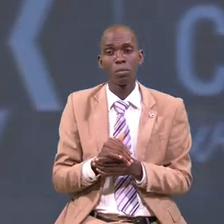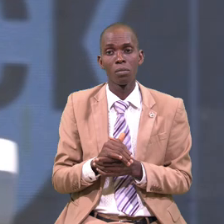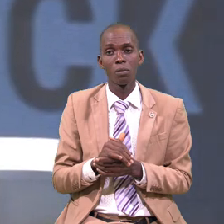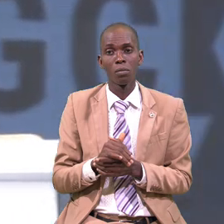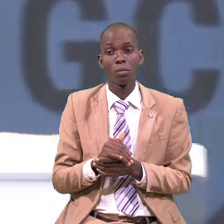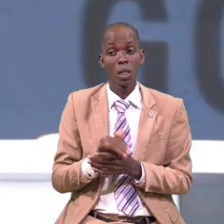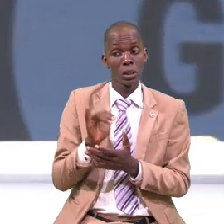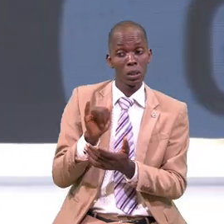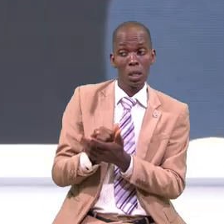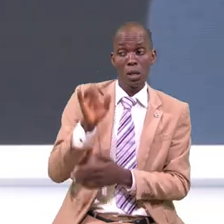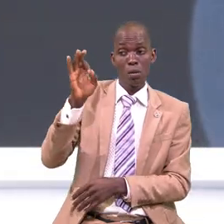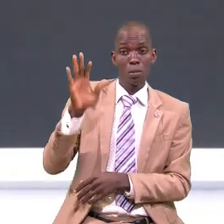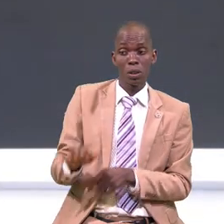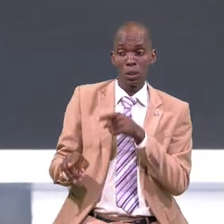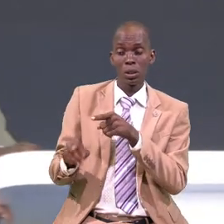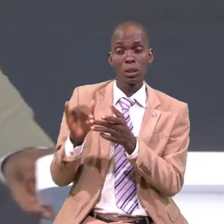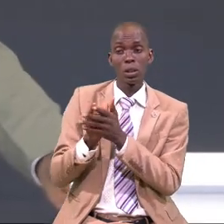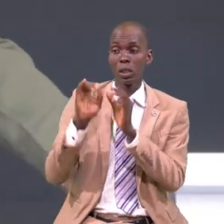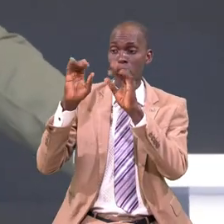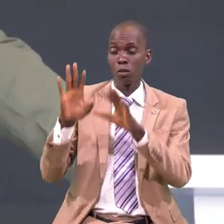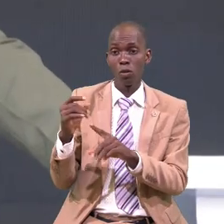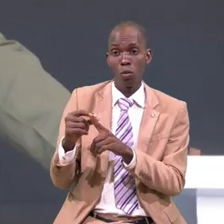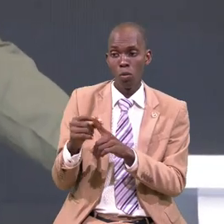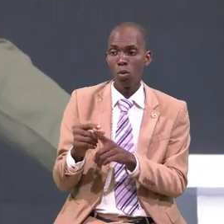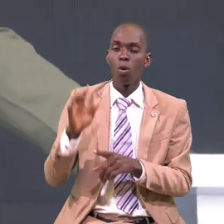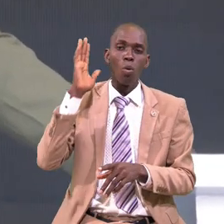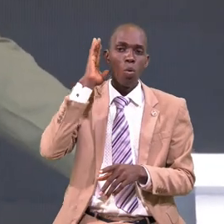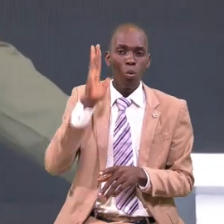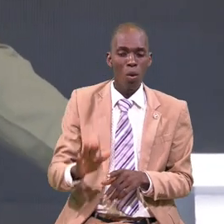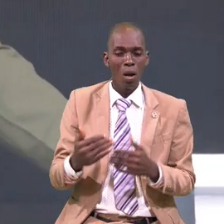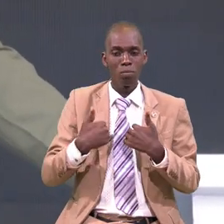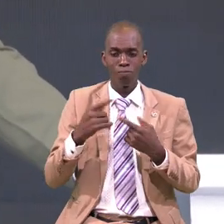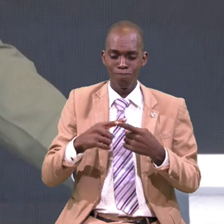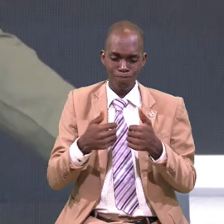That preacher, that minister singles himself out.